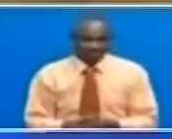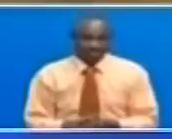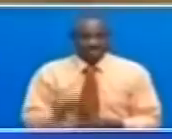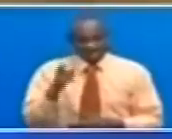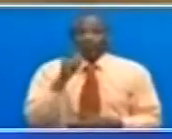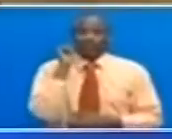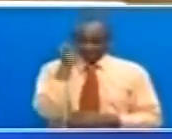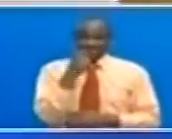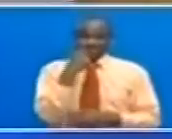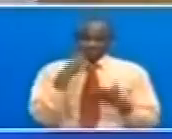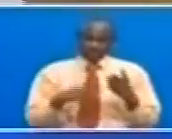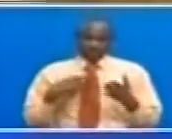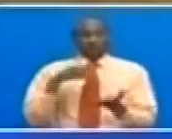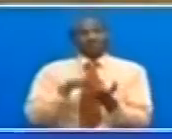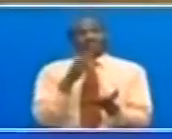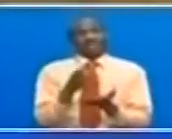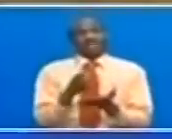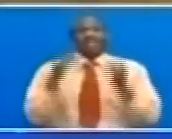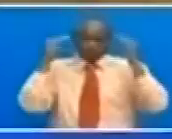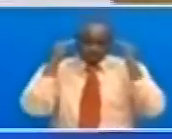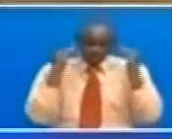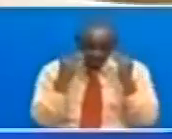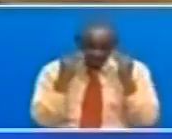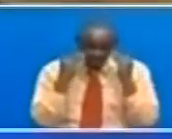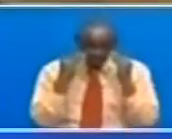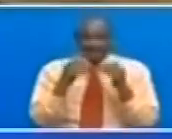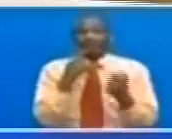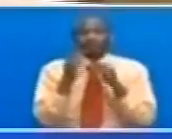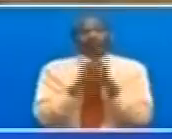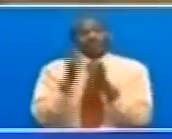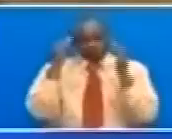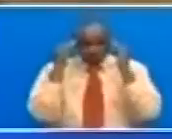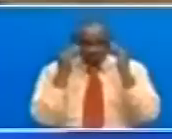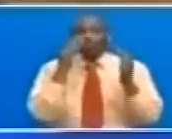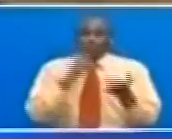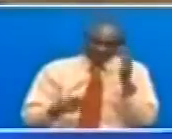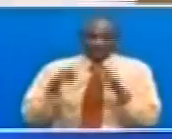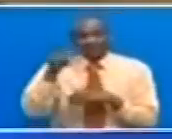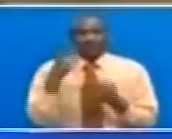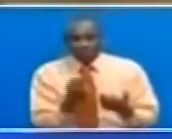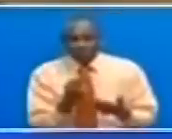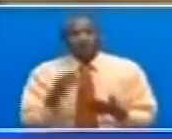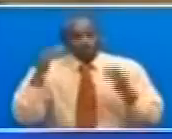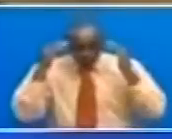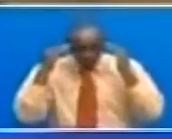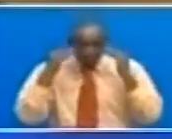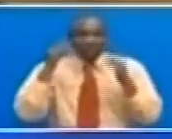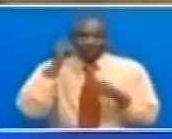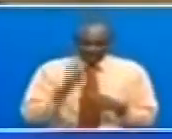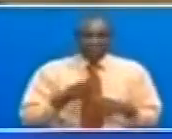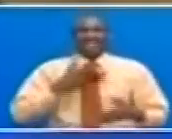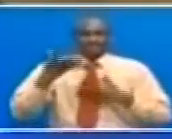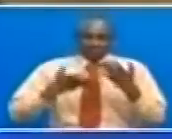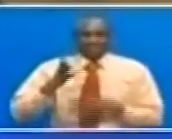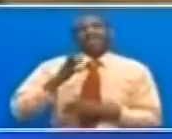comments about the case is in court and addresses the court, no matter who he is, the court must express